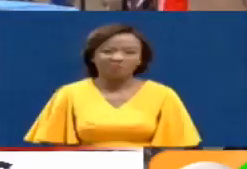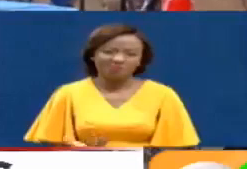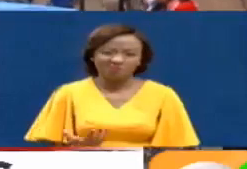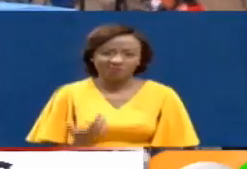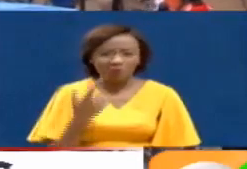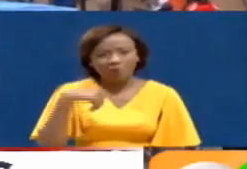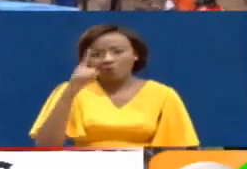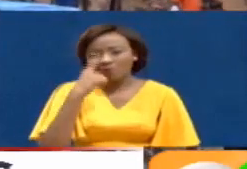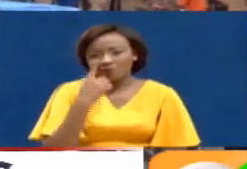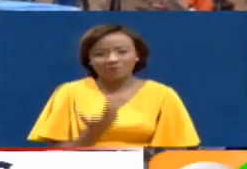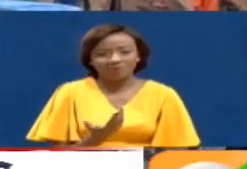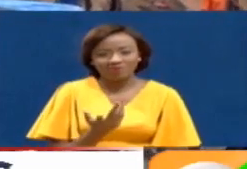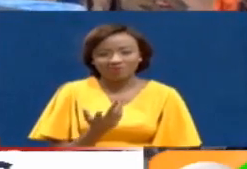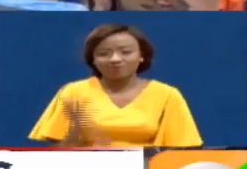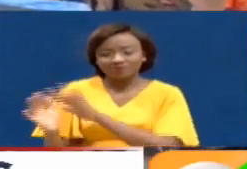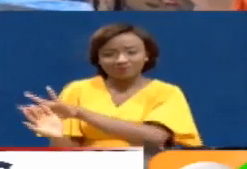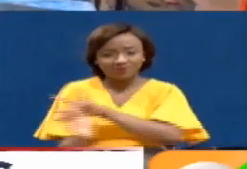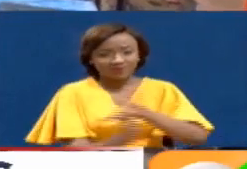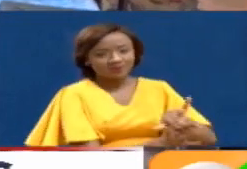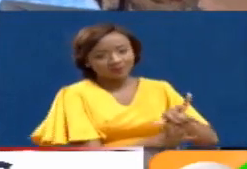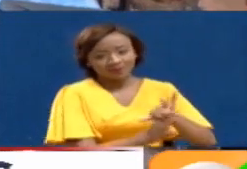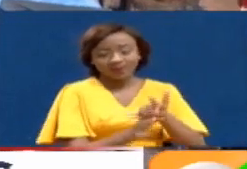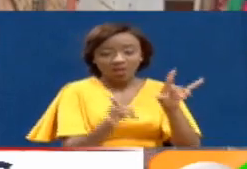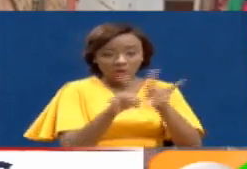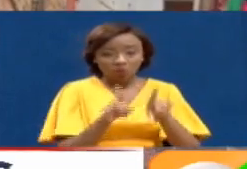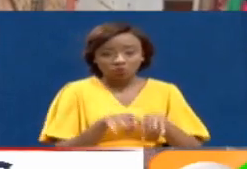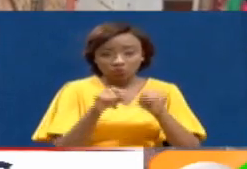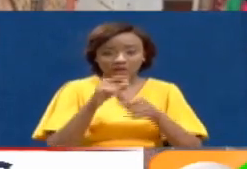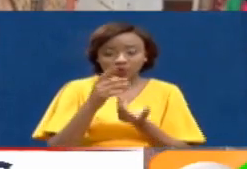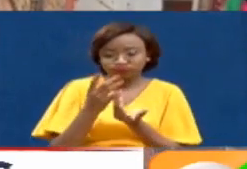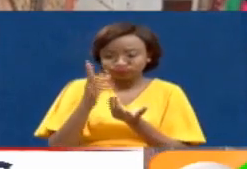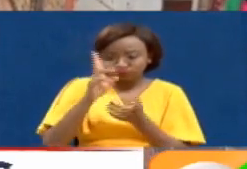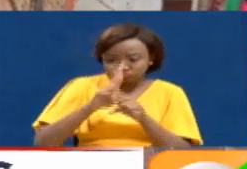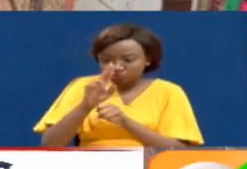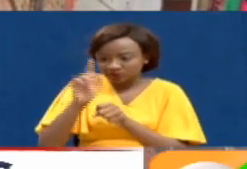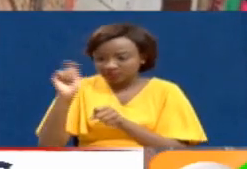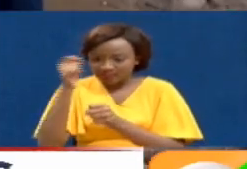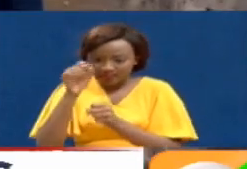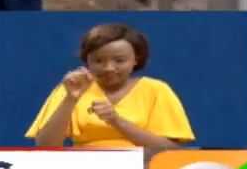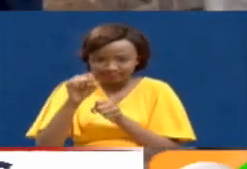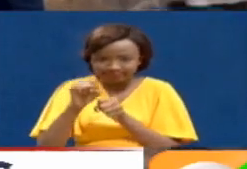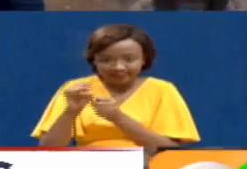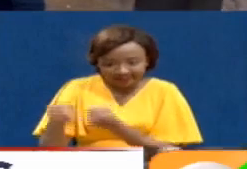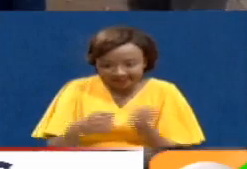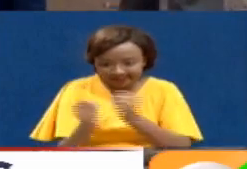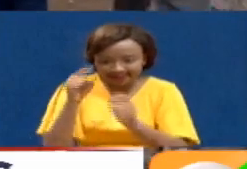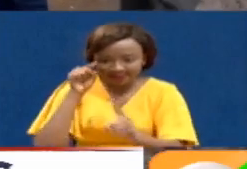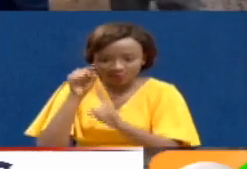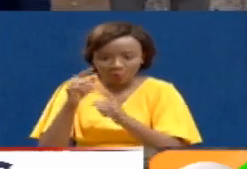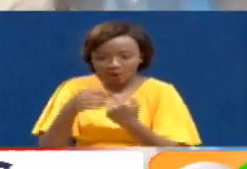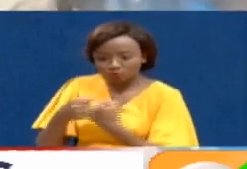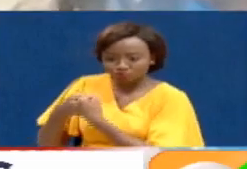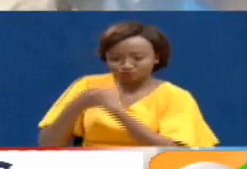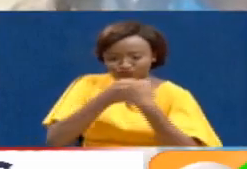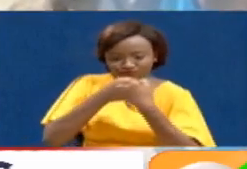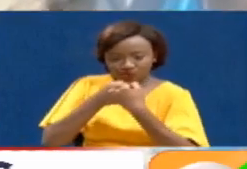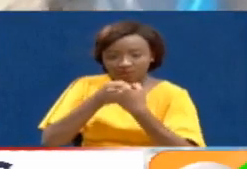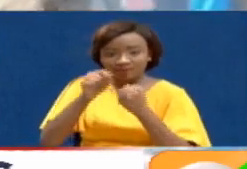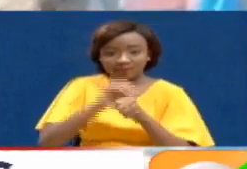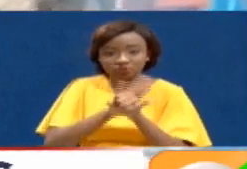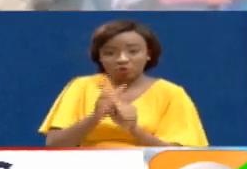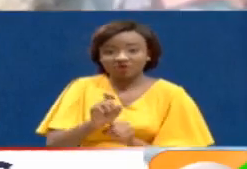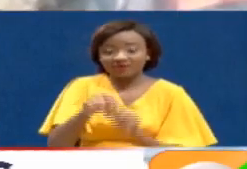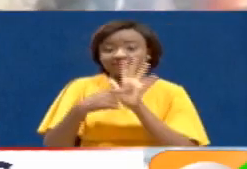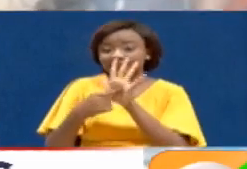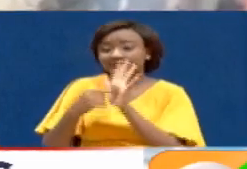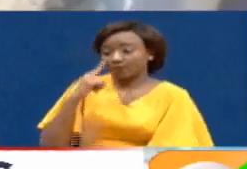nyumbani. Defiance has embroiled Kenya's strategy to combat the fast-spreading zoonotic virus. This is